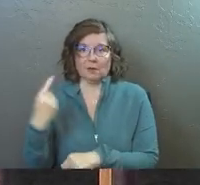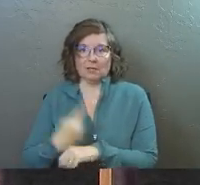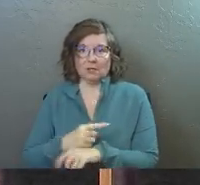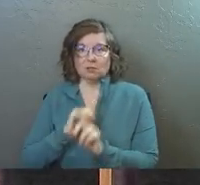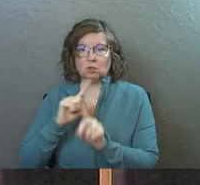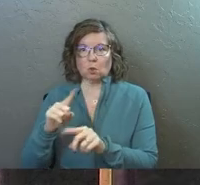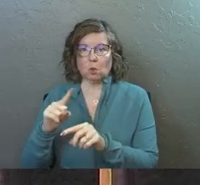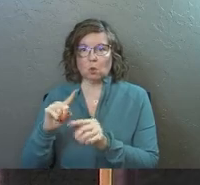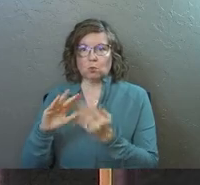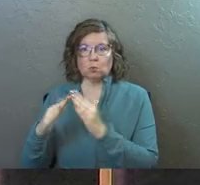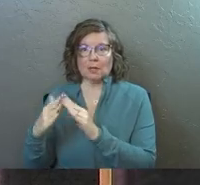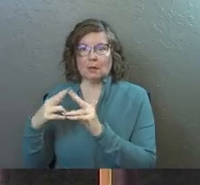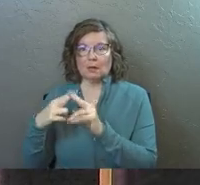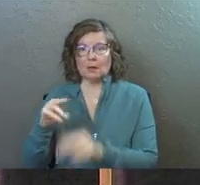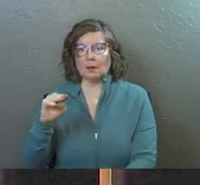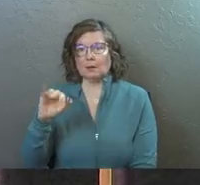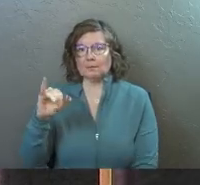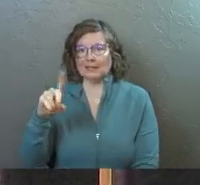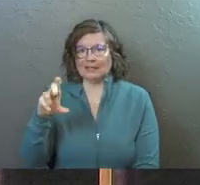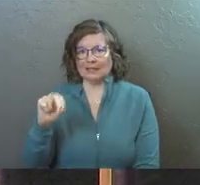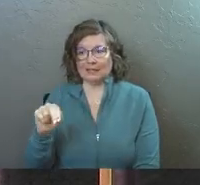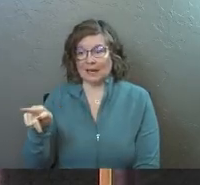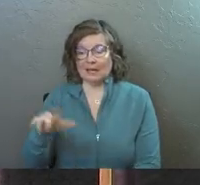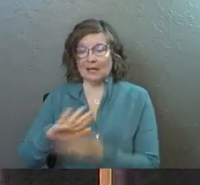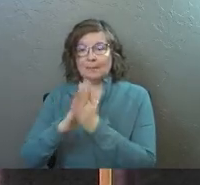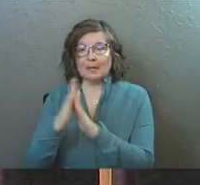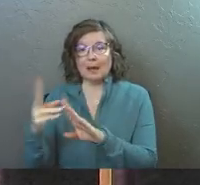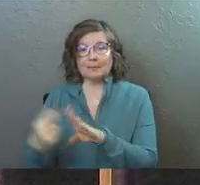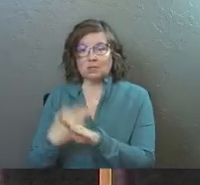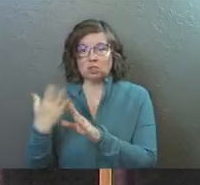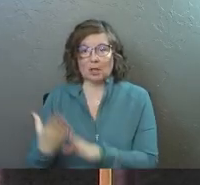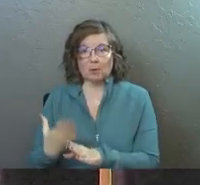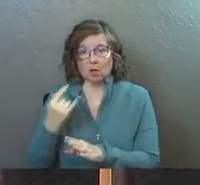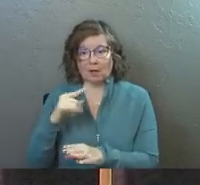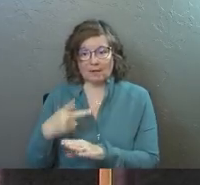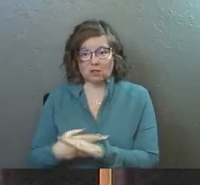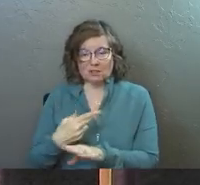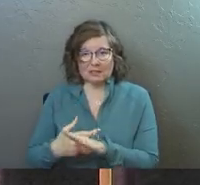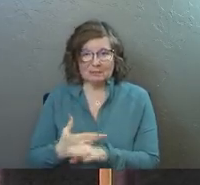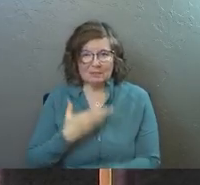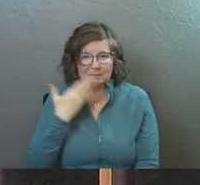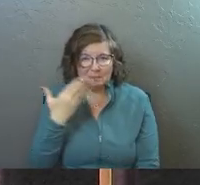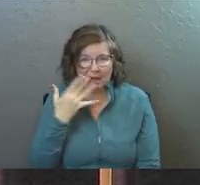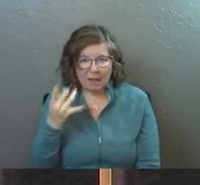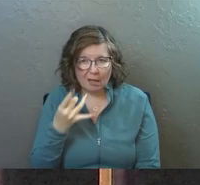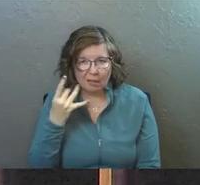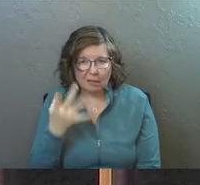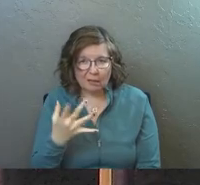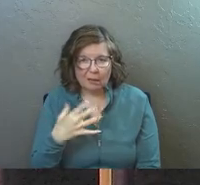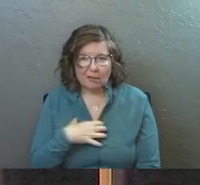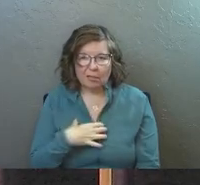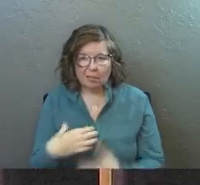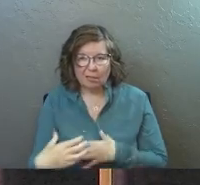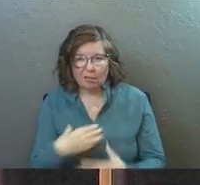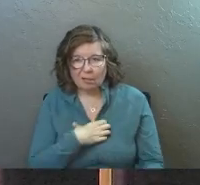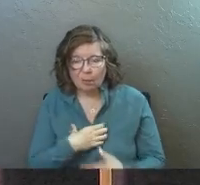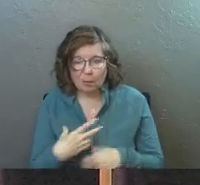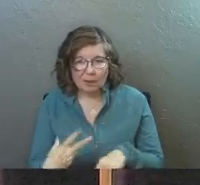Midian, and he becomes a shepherd, a literal shepherd of sheep. Smelly, whiny